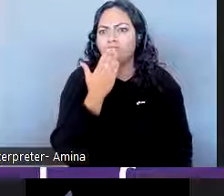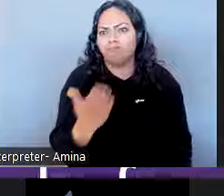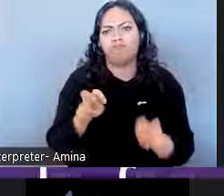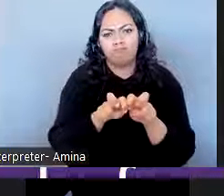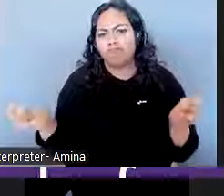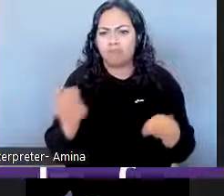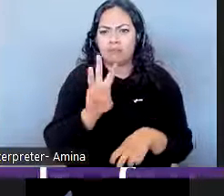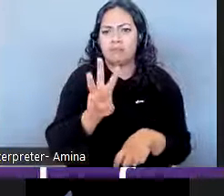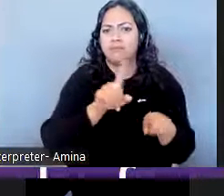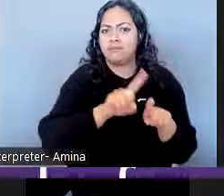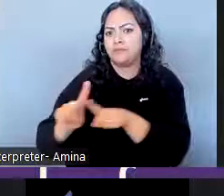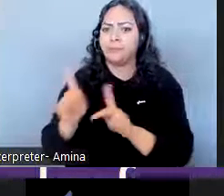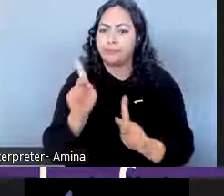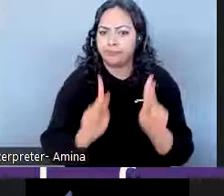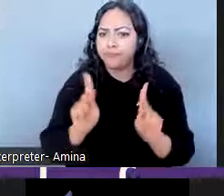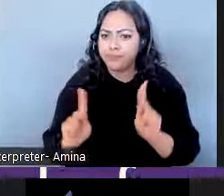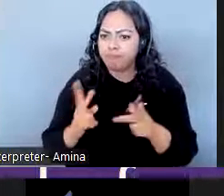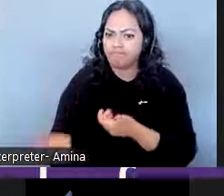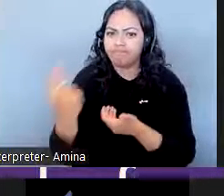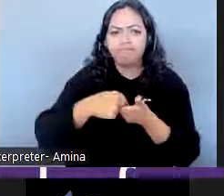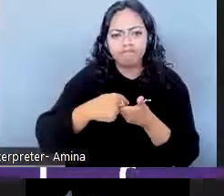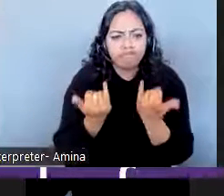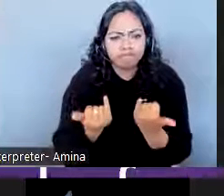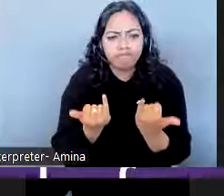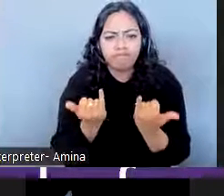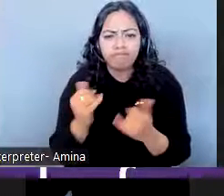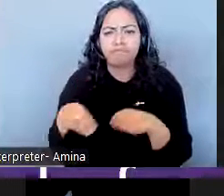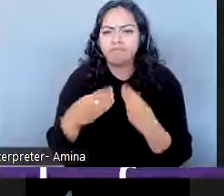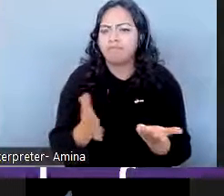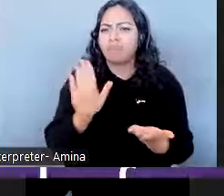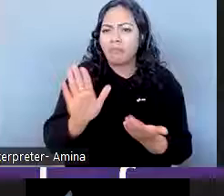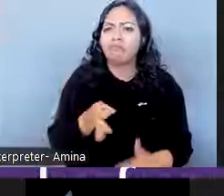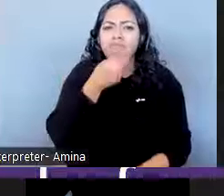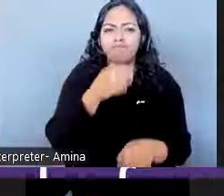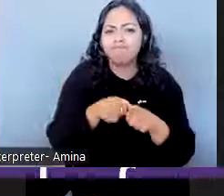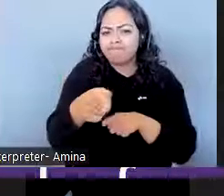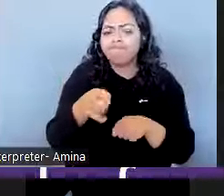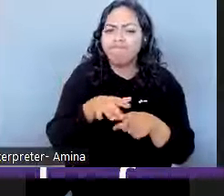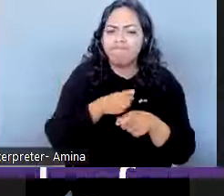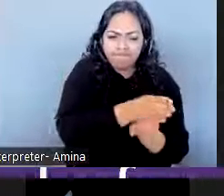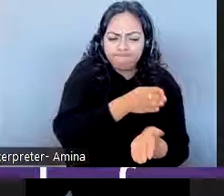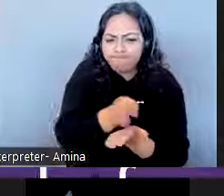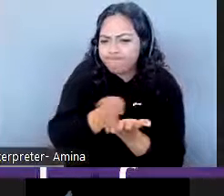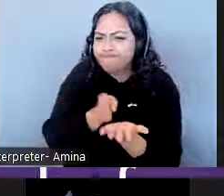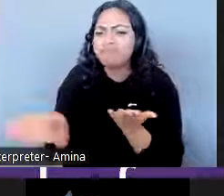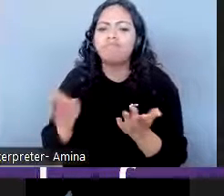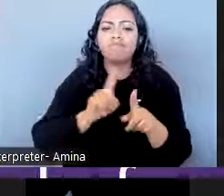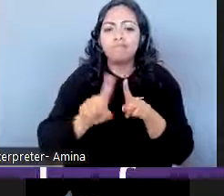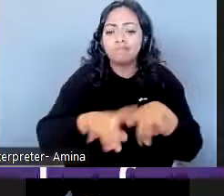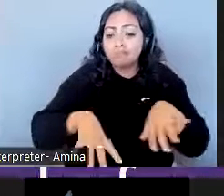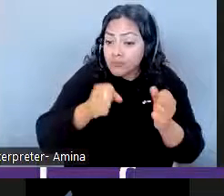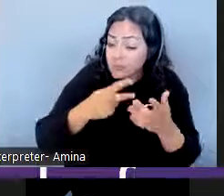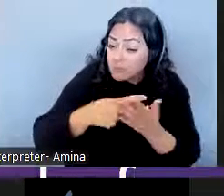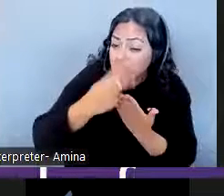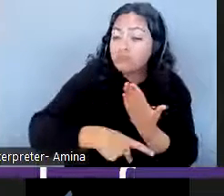6 different individuals who have joined us today to give their expertise in the area, many doing different programs